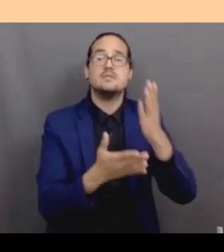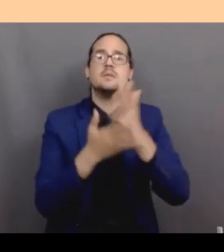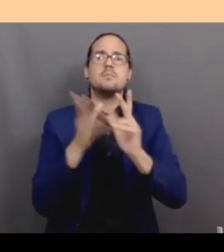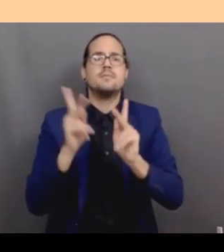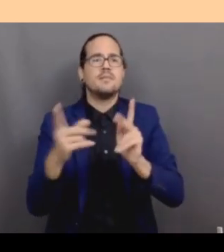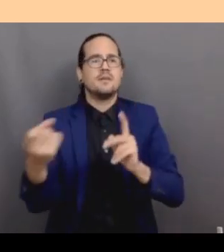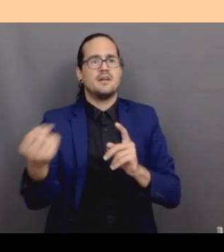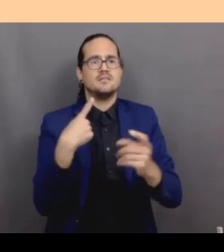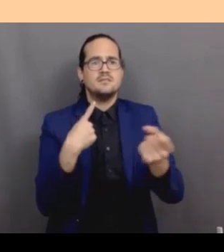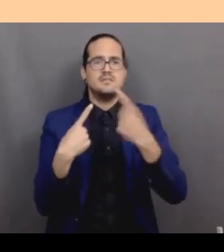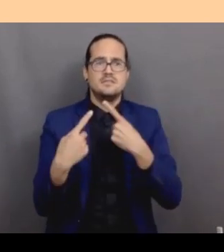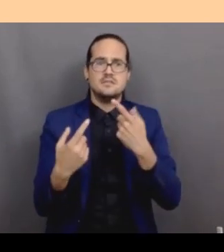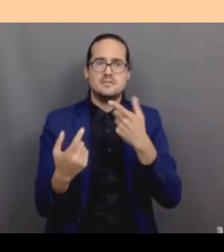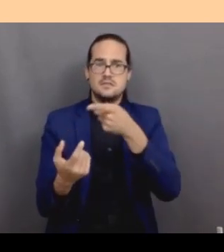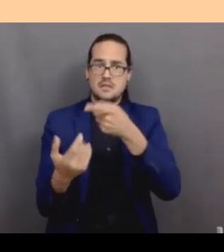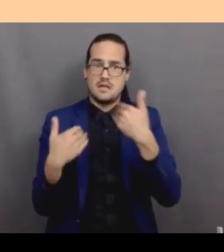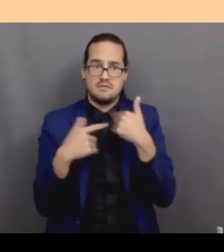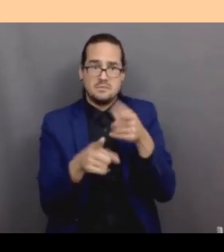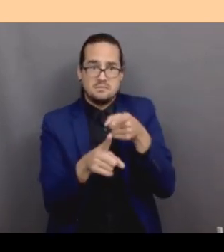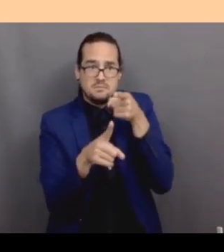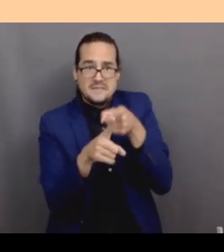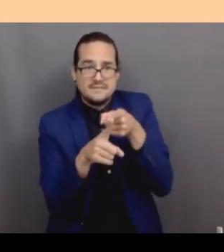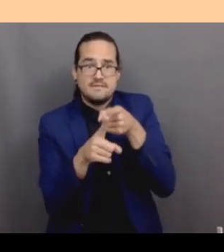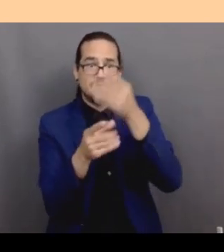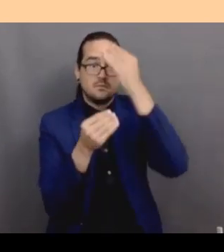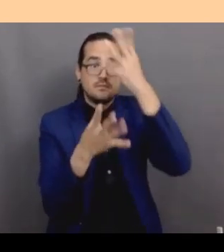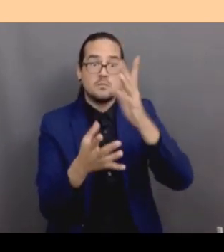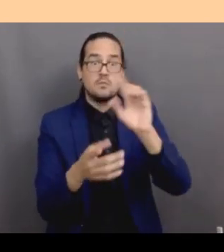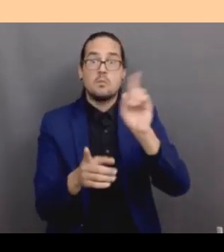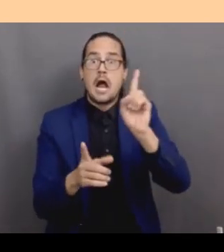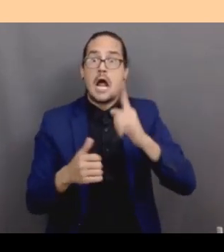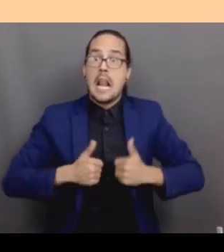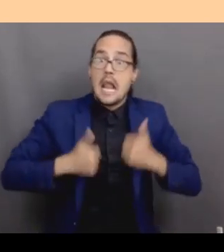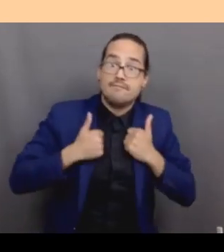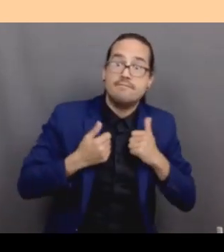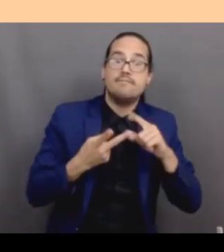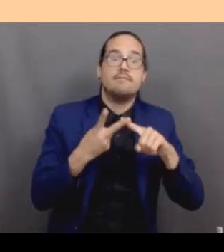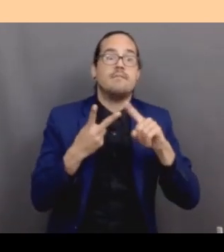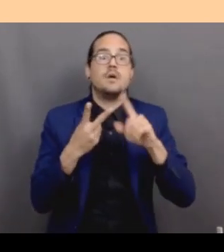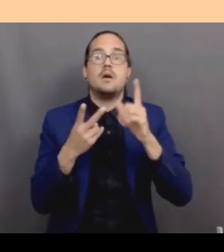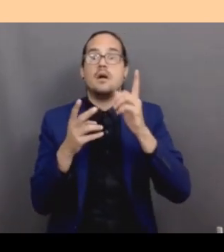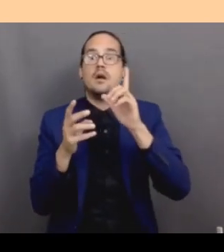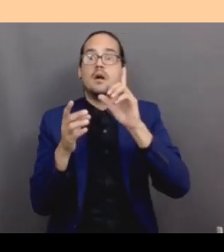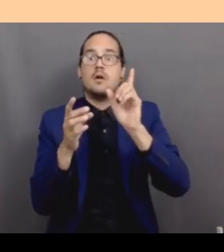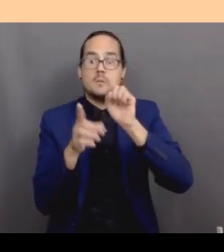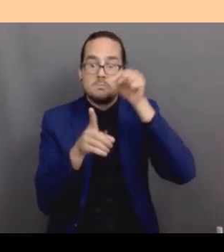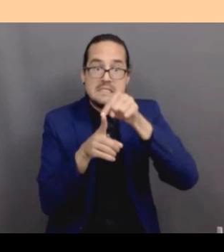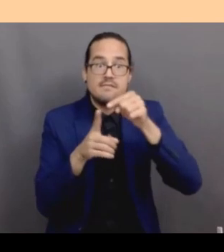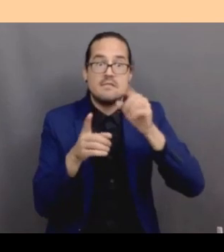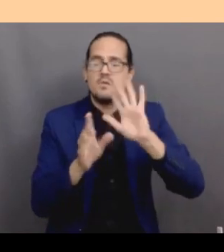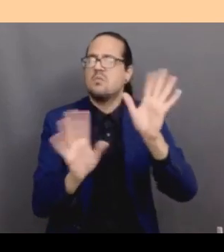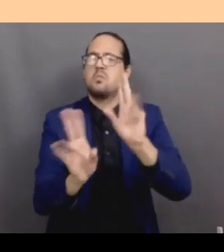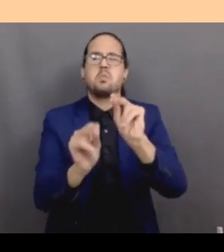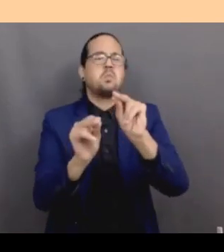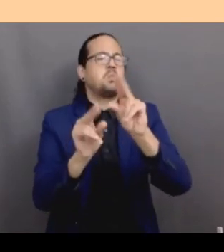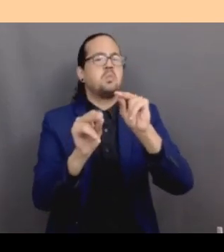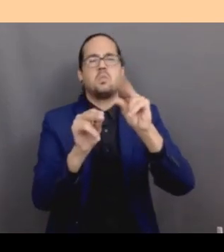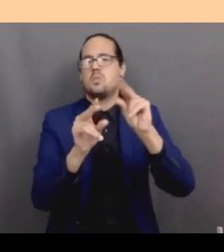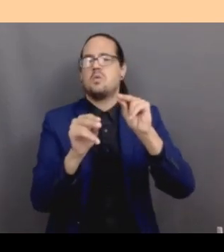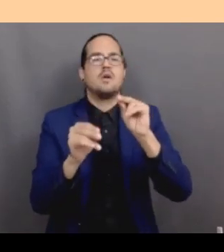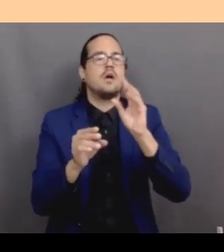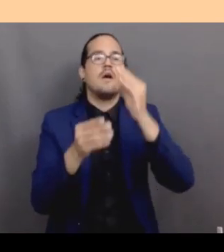and those are small numbers for many of the towns and jurisdictions. And for that reason, we are not yet releasing